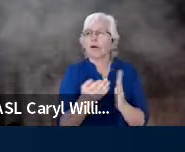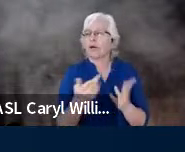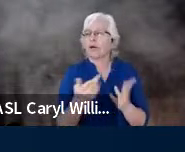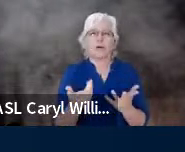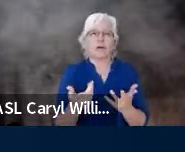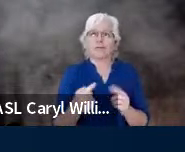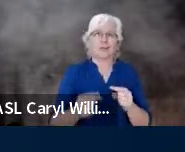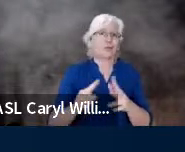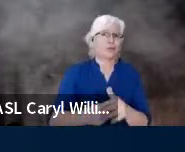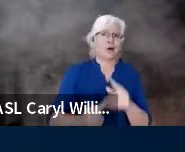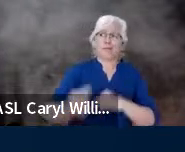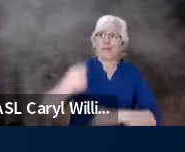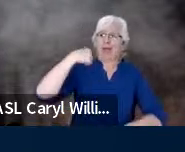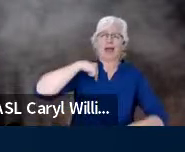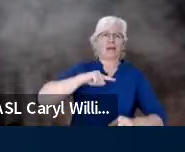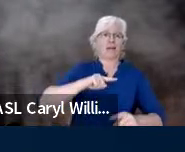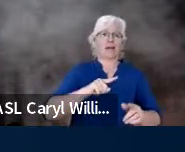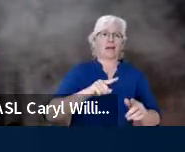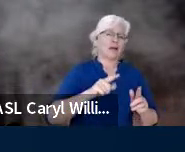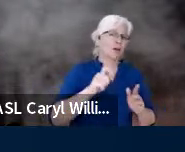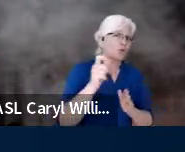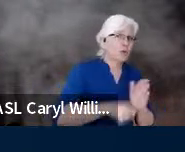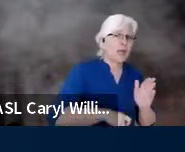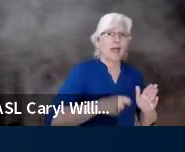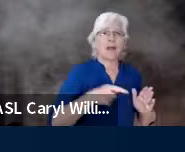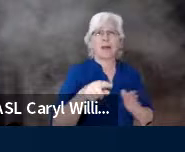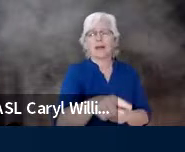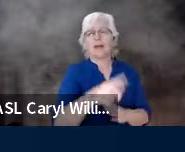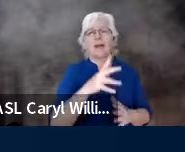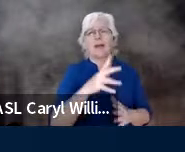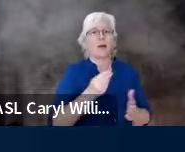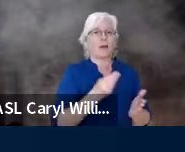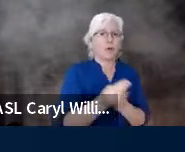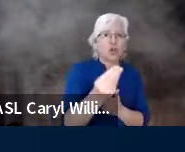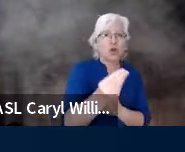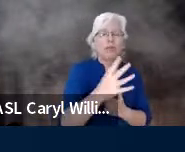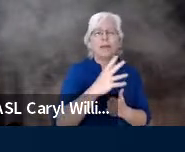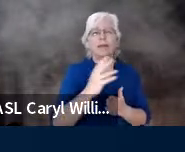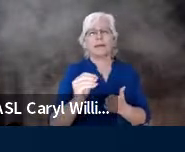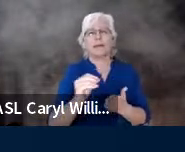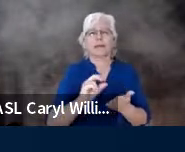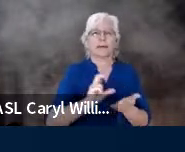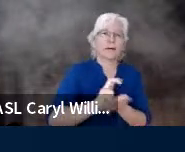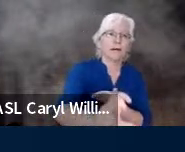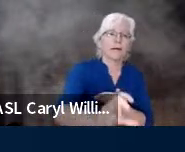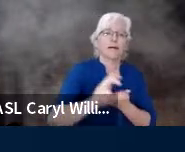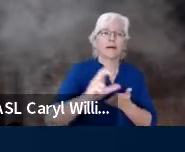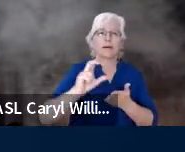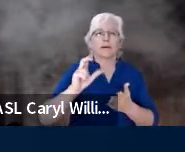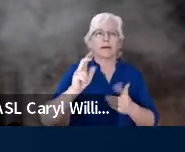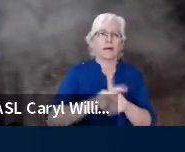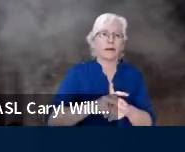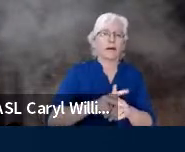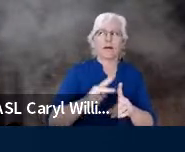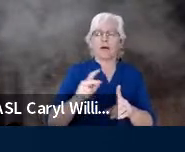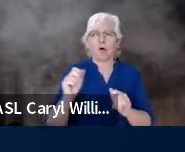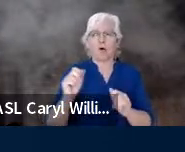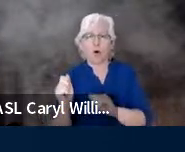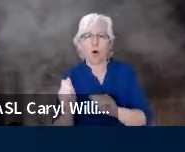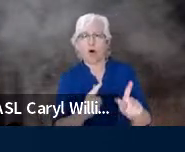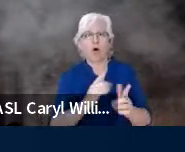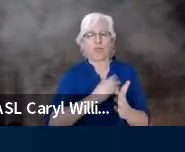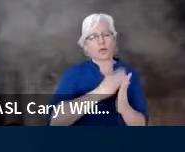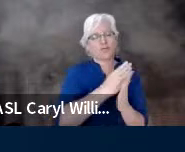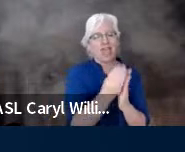means, creation, procurement, deployment, auditing. People with disabilities should be involved in